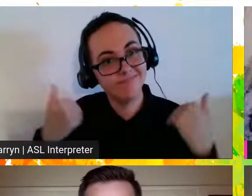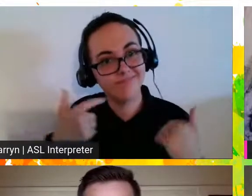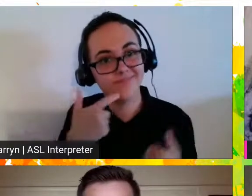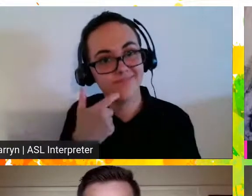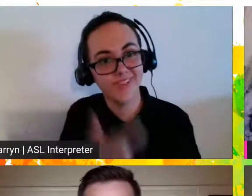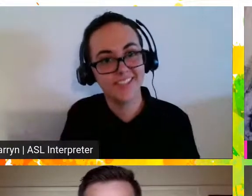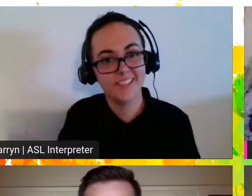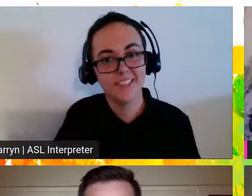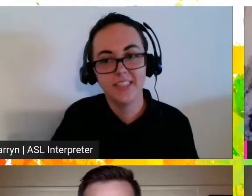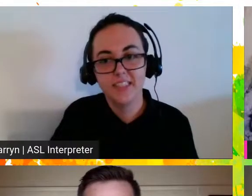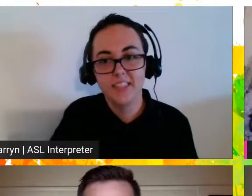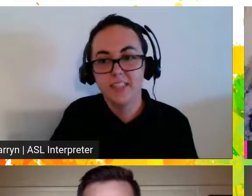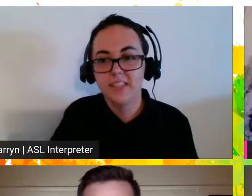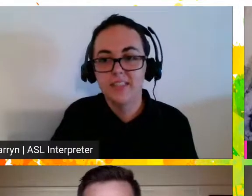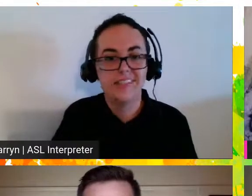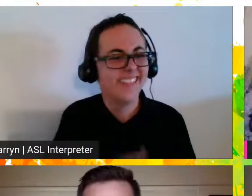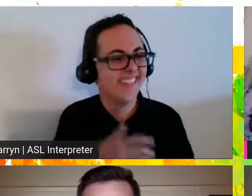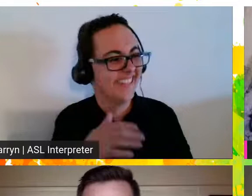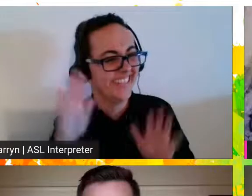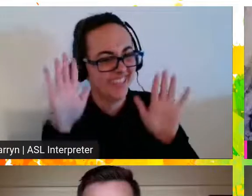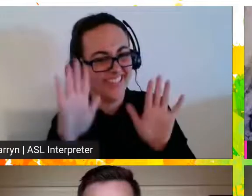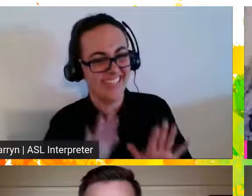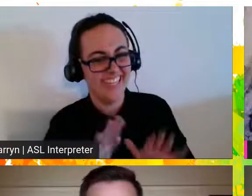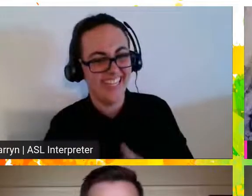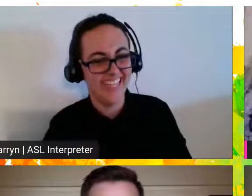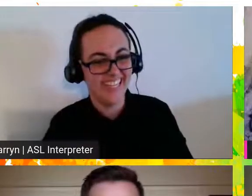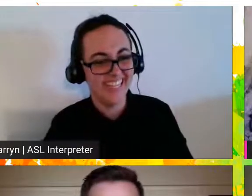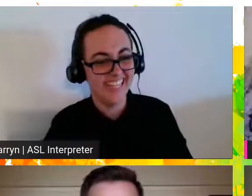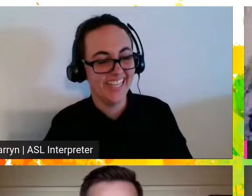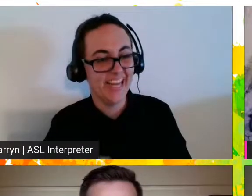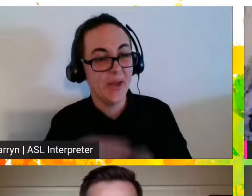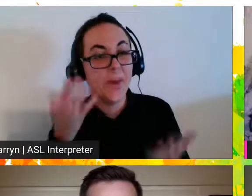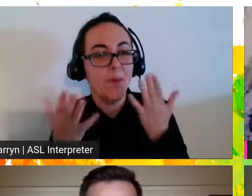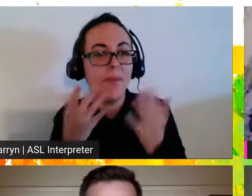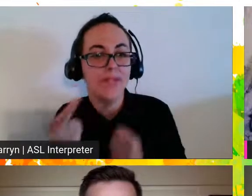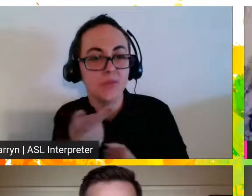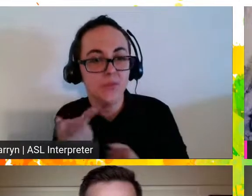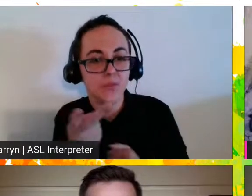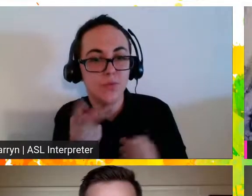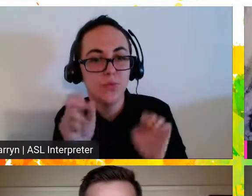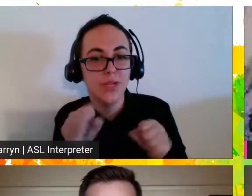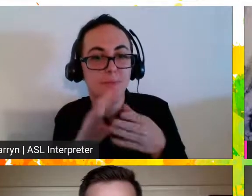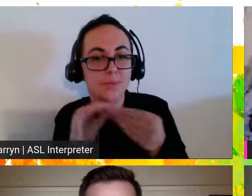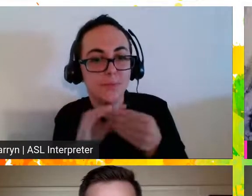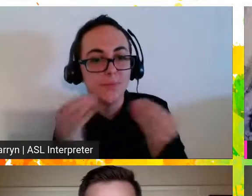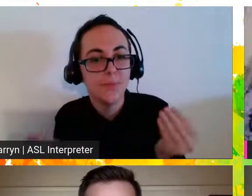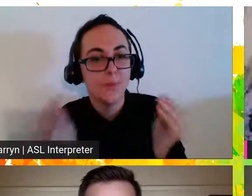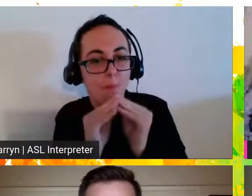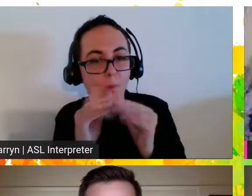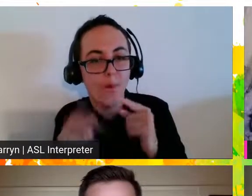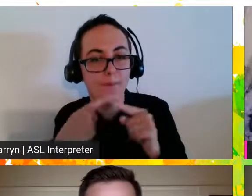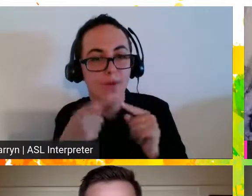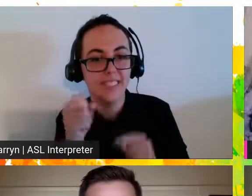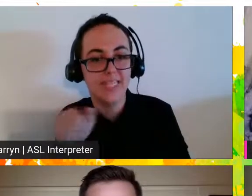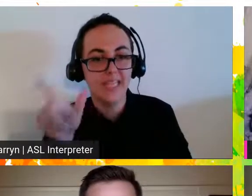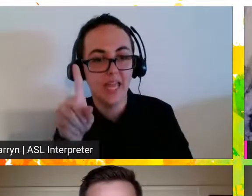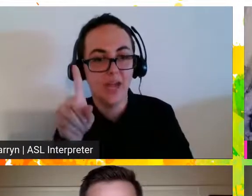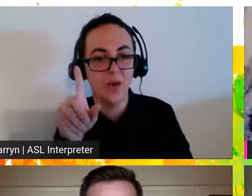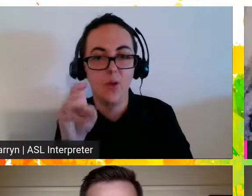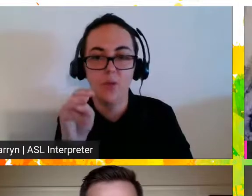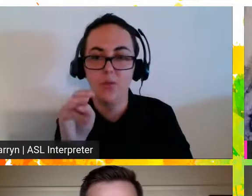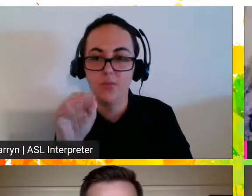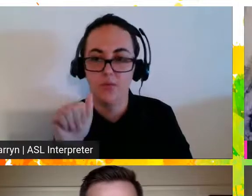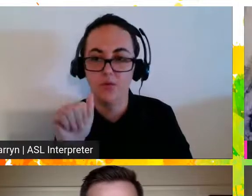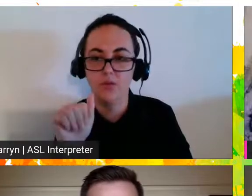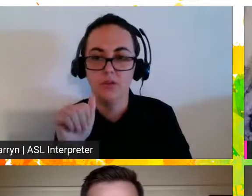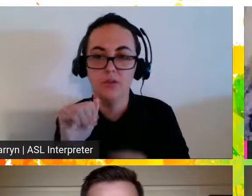And I maybe both of you could share a little bit more about the San Diego Museum of Art in terms